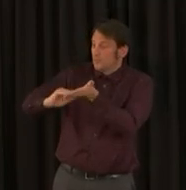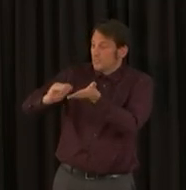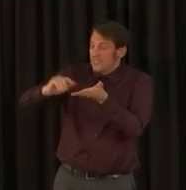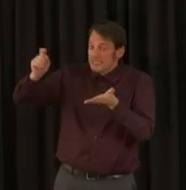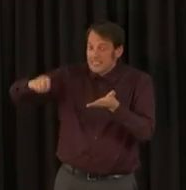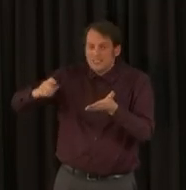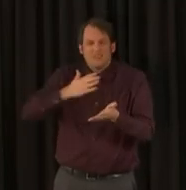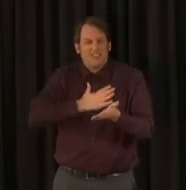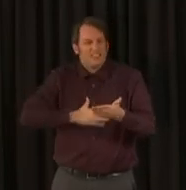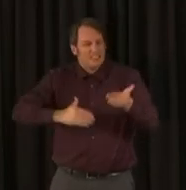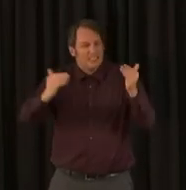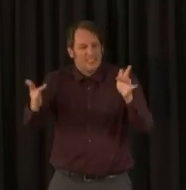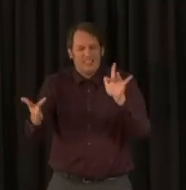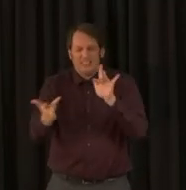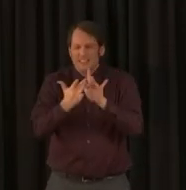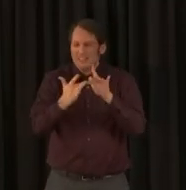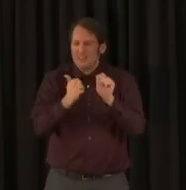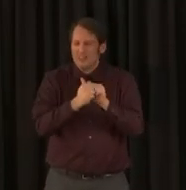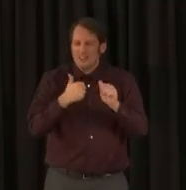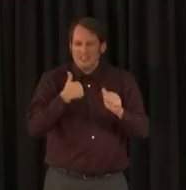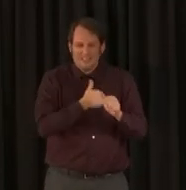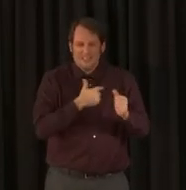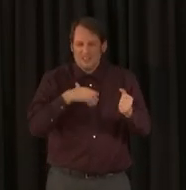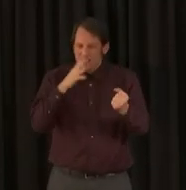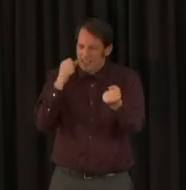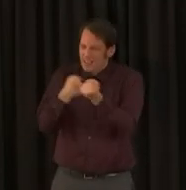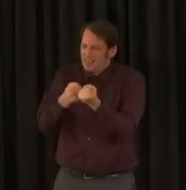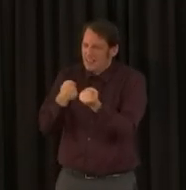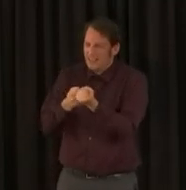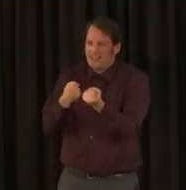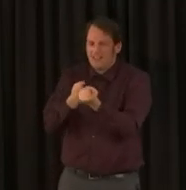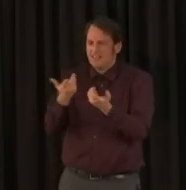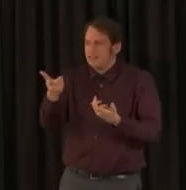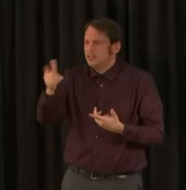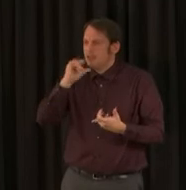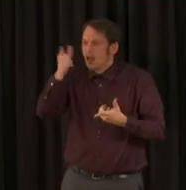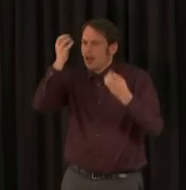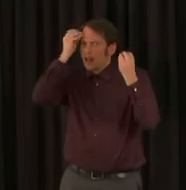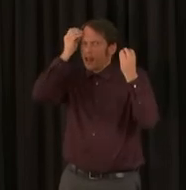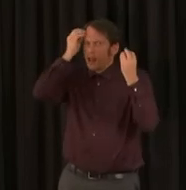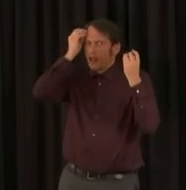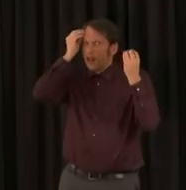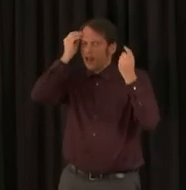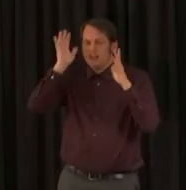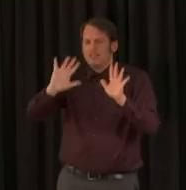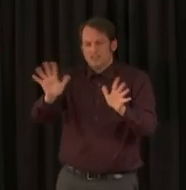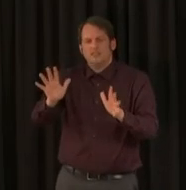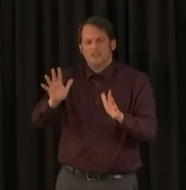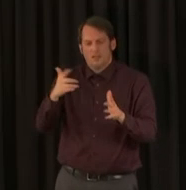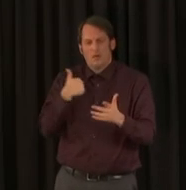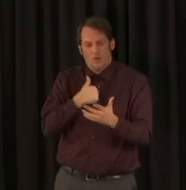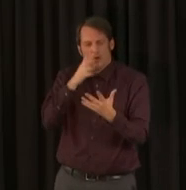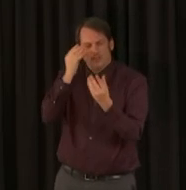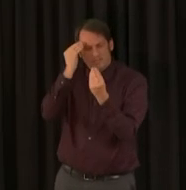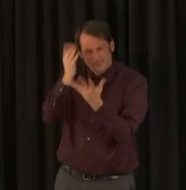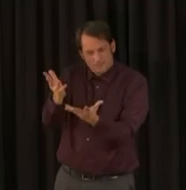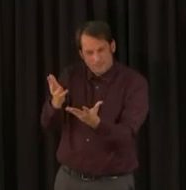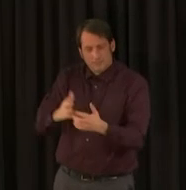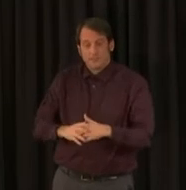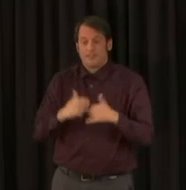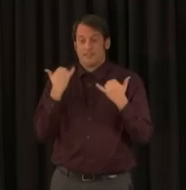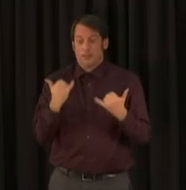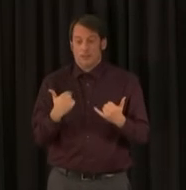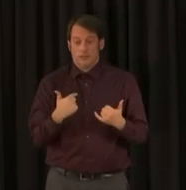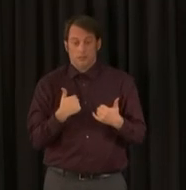ppp@downtowndc.org, and we will assist you. Fantastic. Thank you for that. And then, Christy, as we close out here